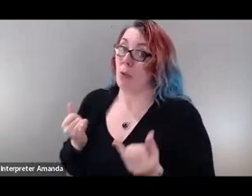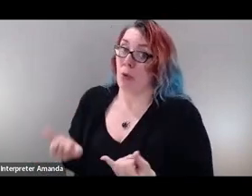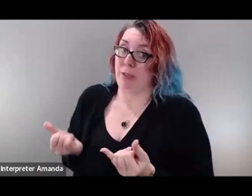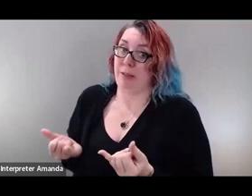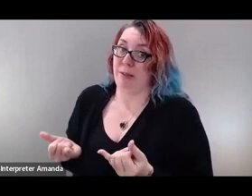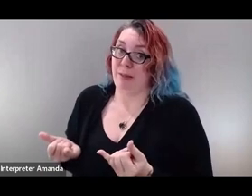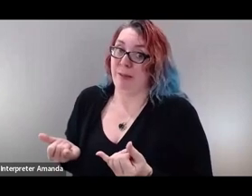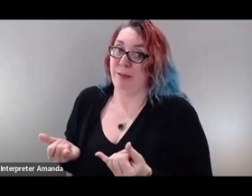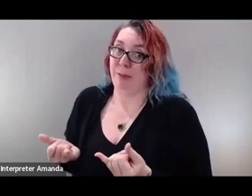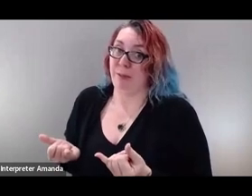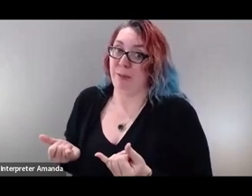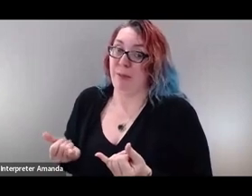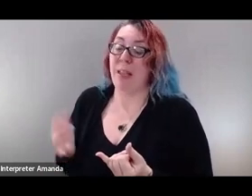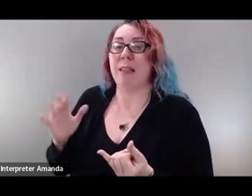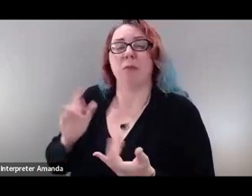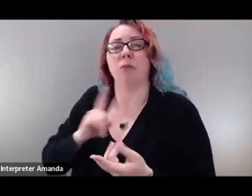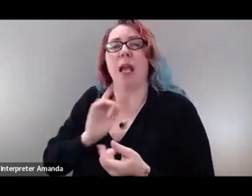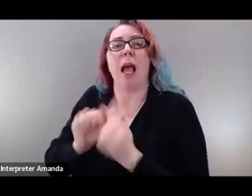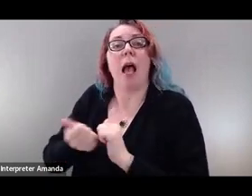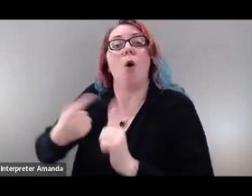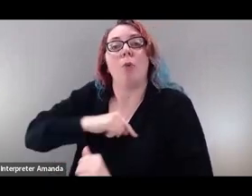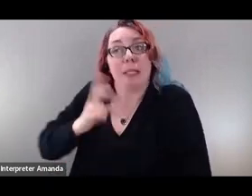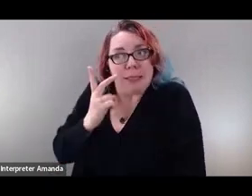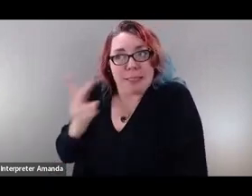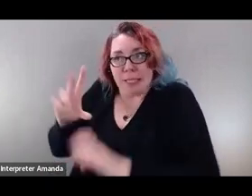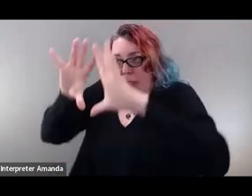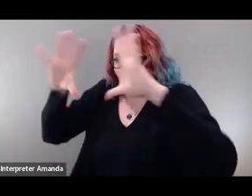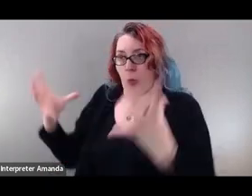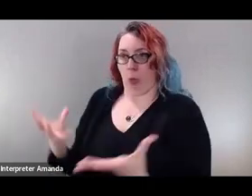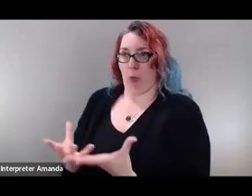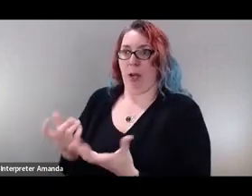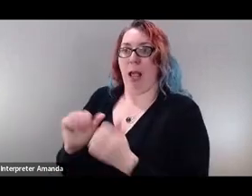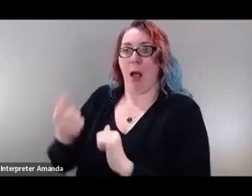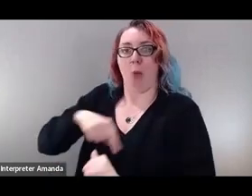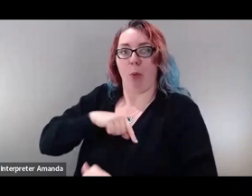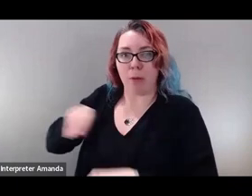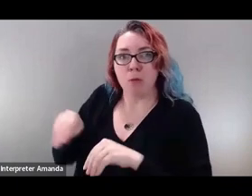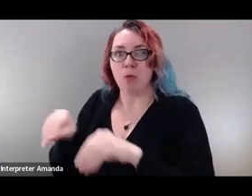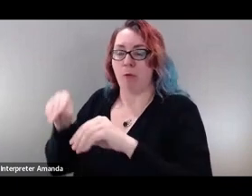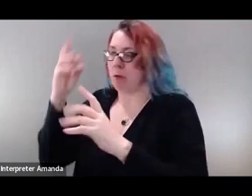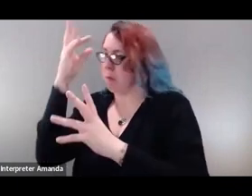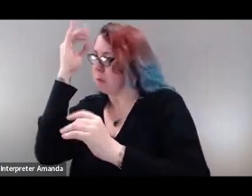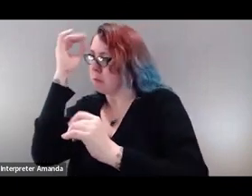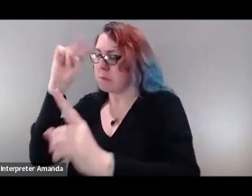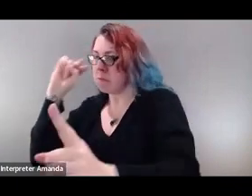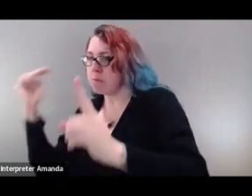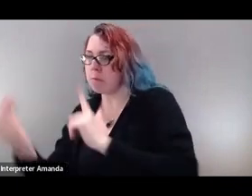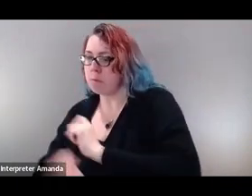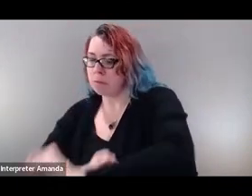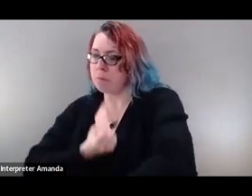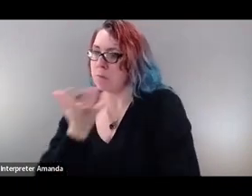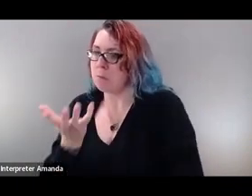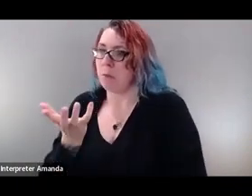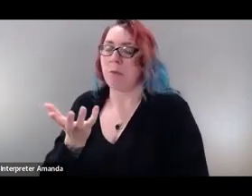epistemological and ontological, these ways of being and ways of knowing in the world. And I think that, you know, when we know our stories,